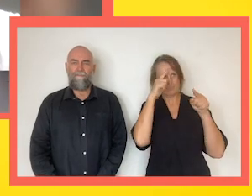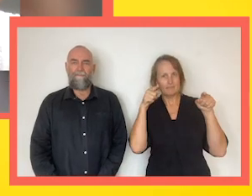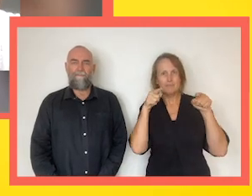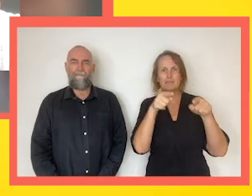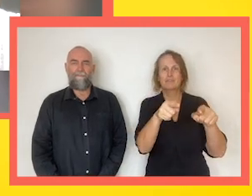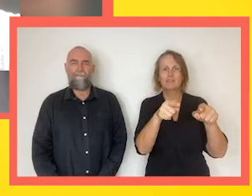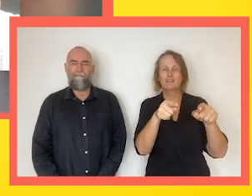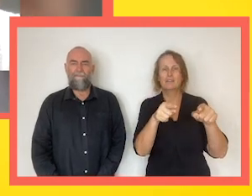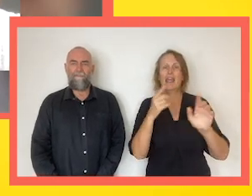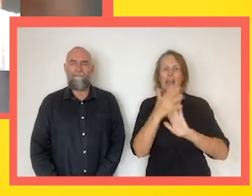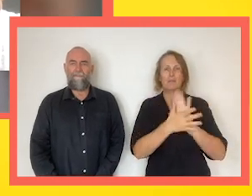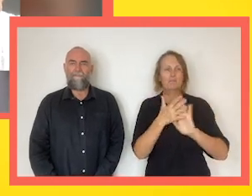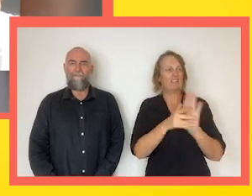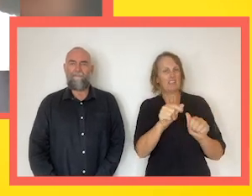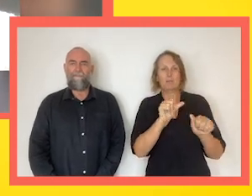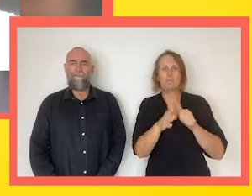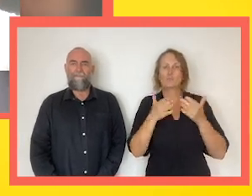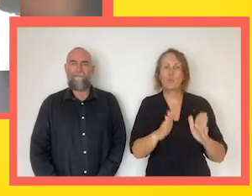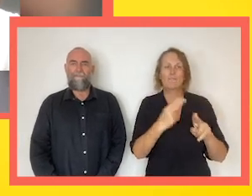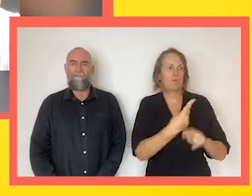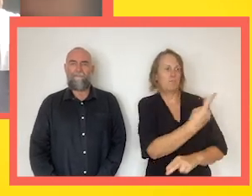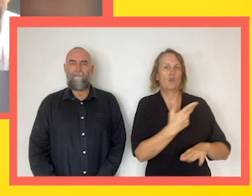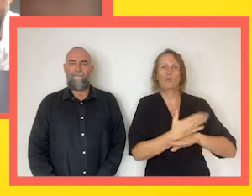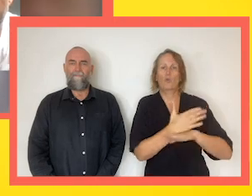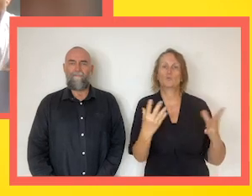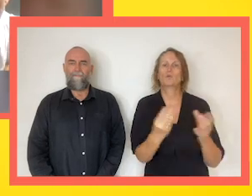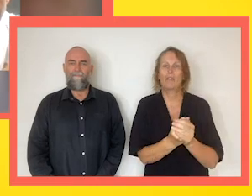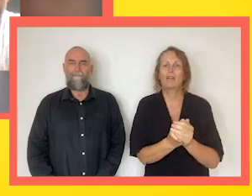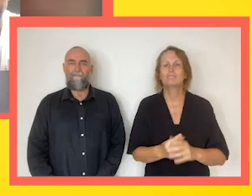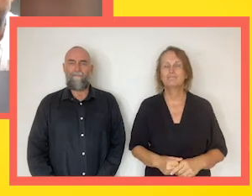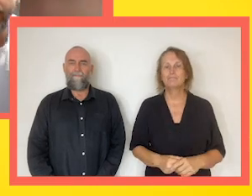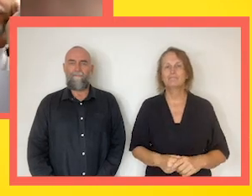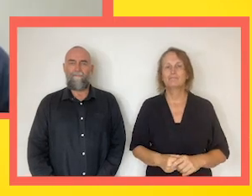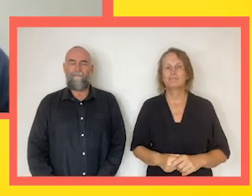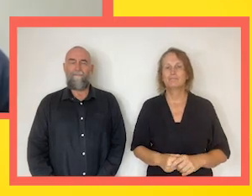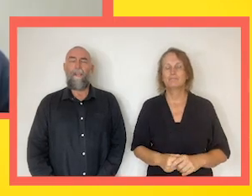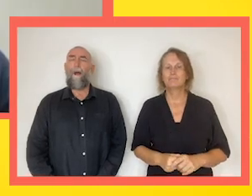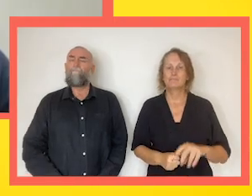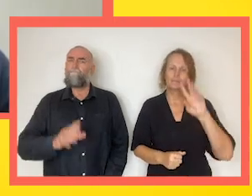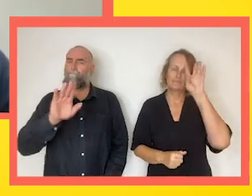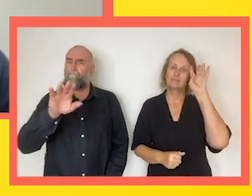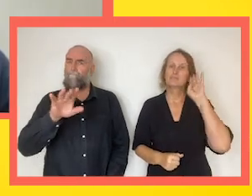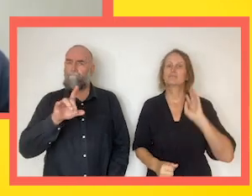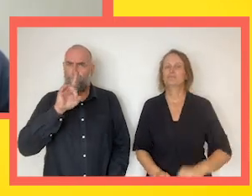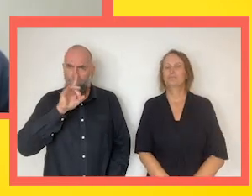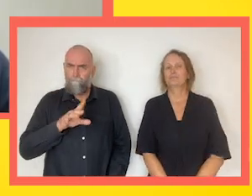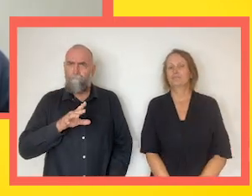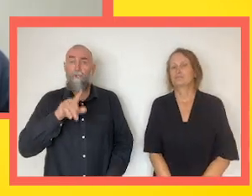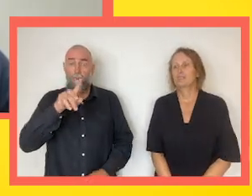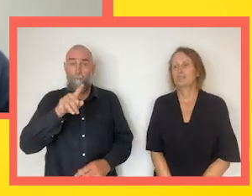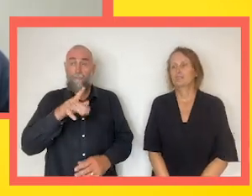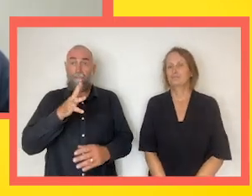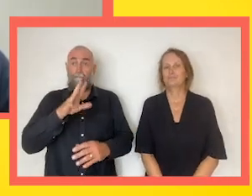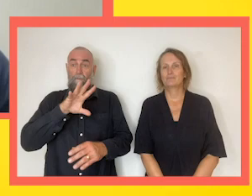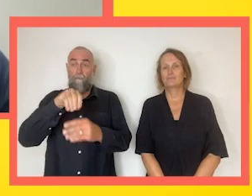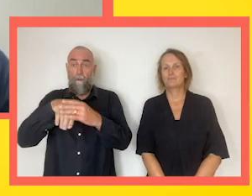the best environment to be in to perform well. And so that's kind of where we're sitting. Yeah. Just by chance, you're in